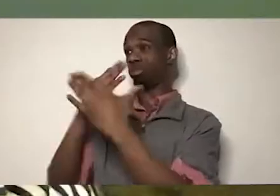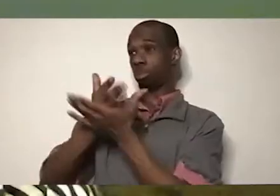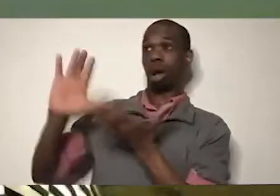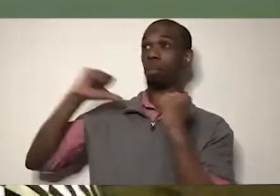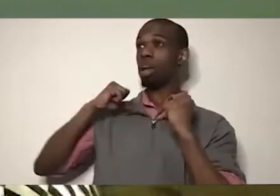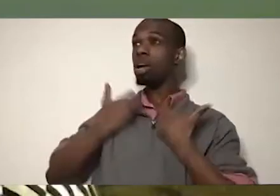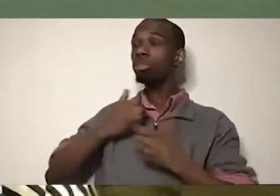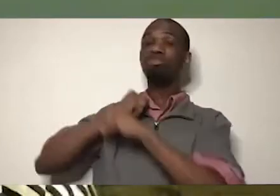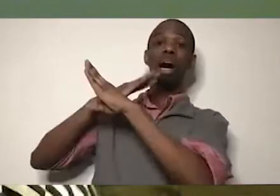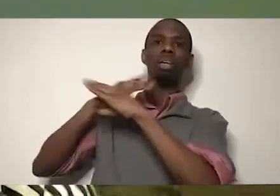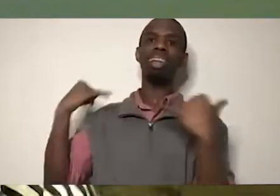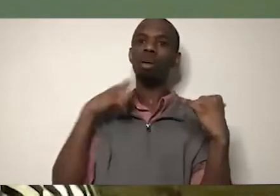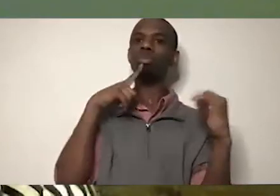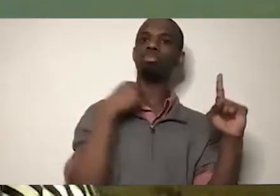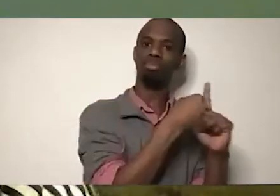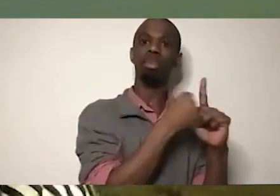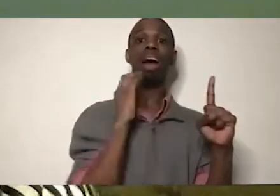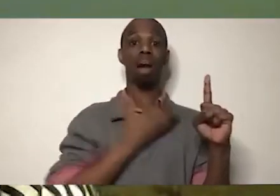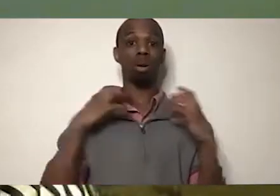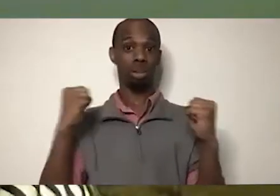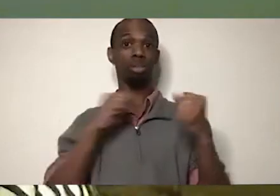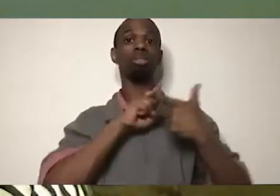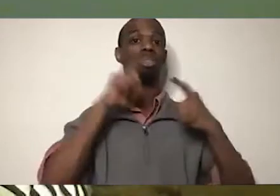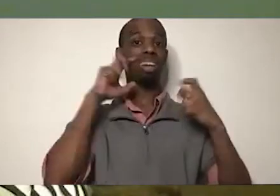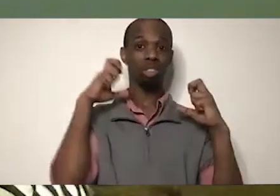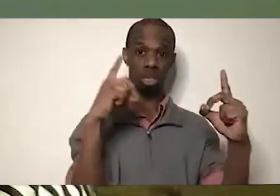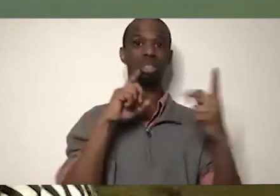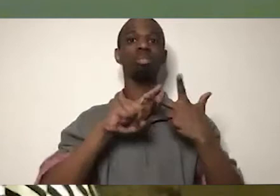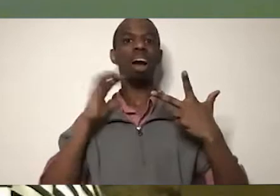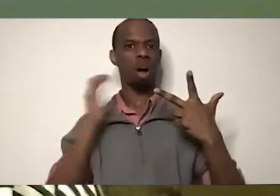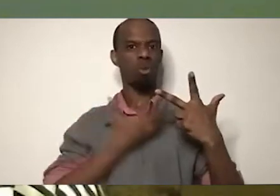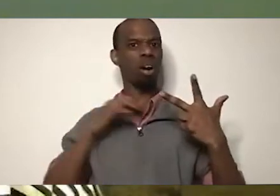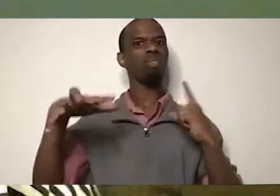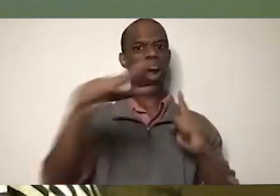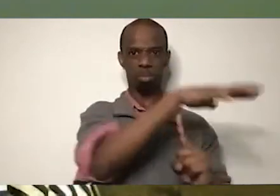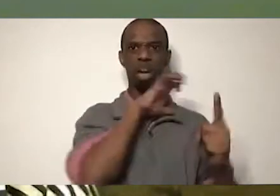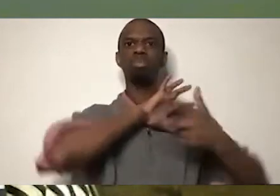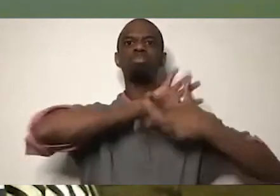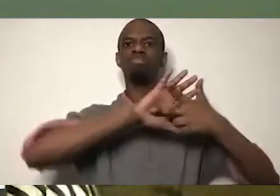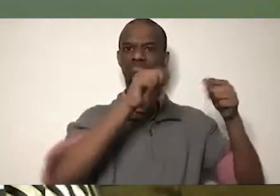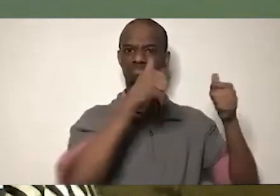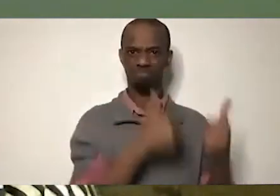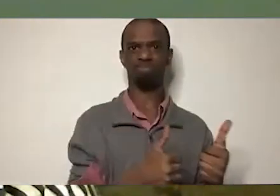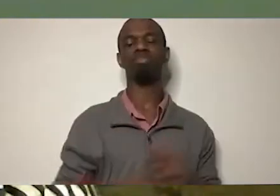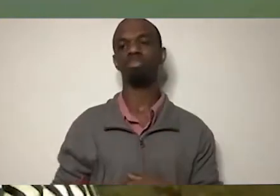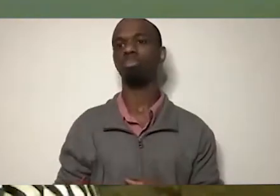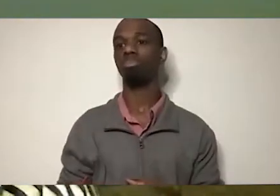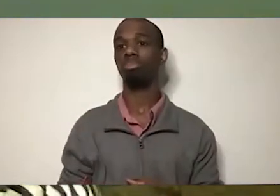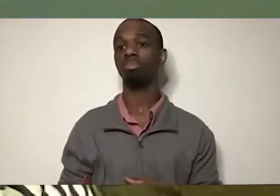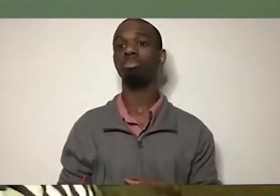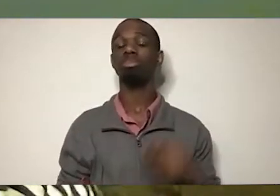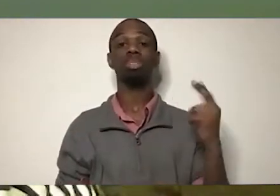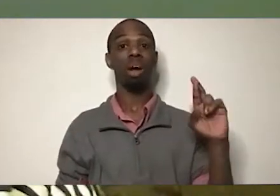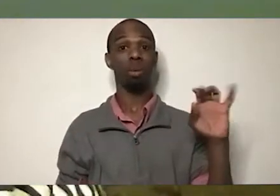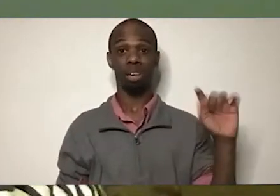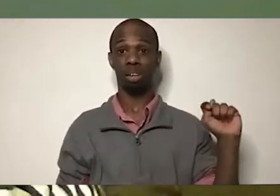Harriet, anything to add? I know that you've written about this directly. Why is this so critical? Why is this such a critical piece? And